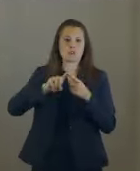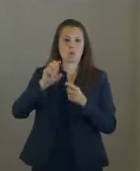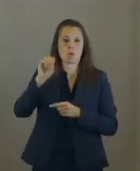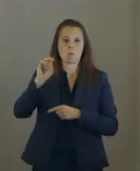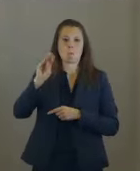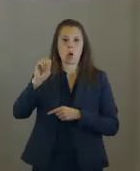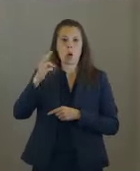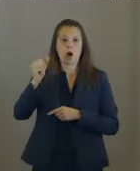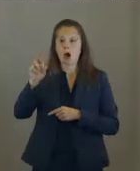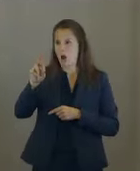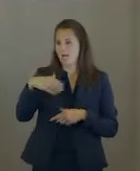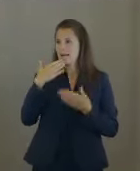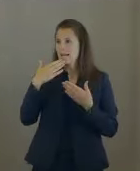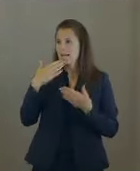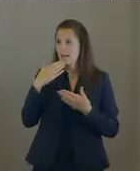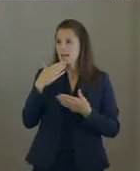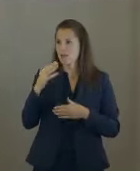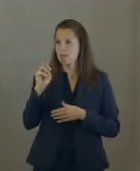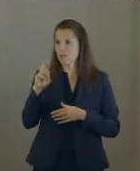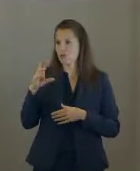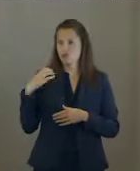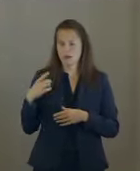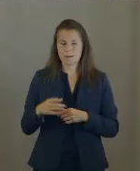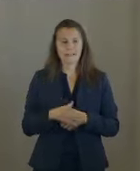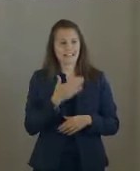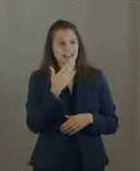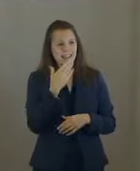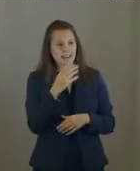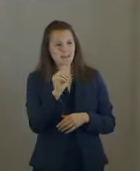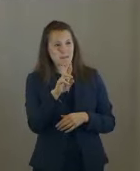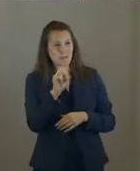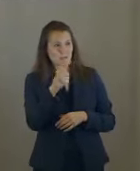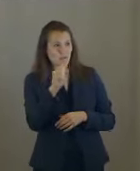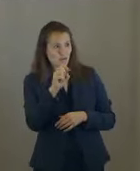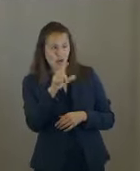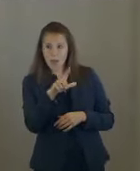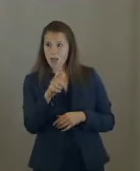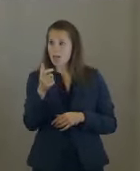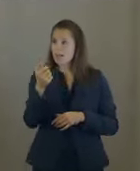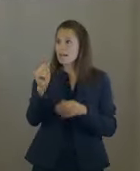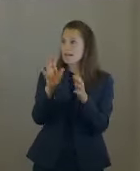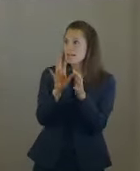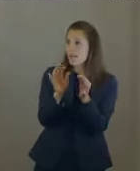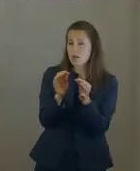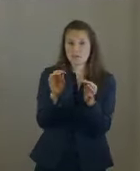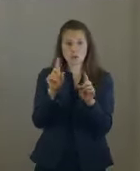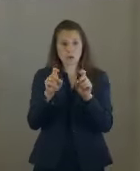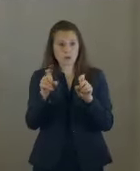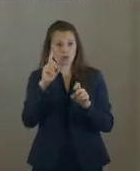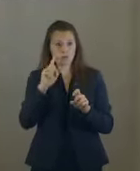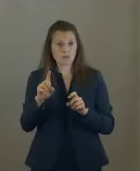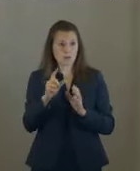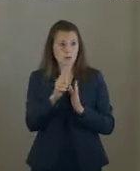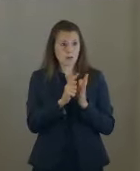MOHAR. Thank you, Mr. Chair. Thank you, Mr. Satchel. Are there any comments or questions for the General